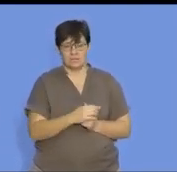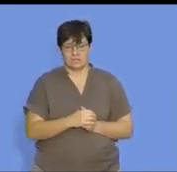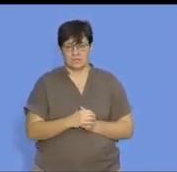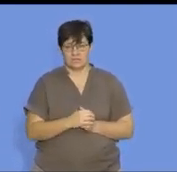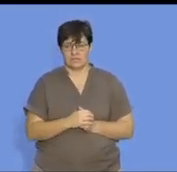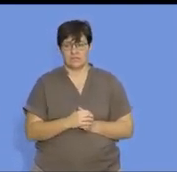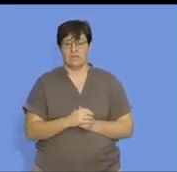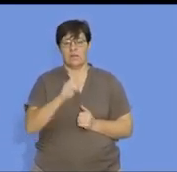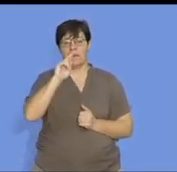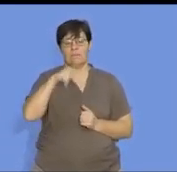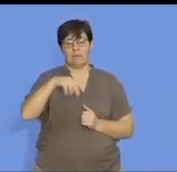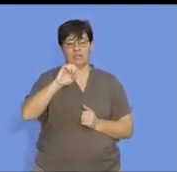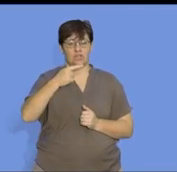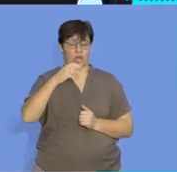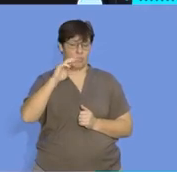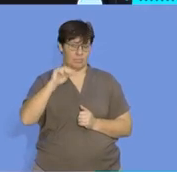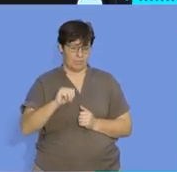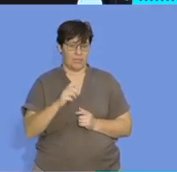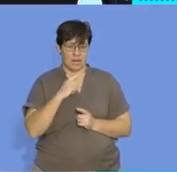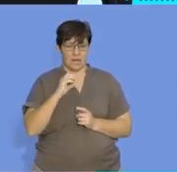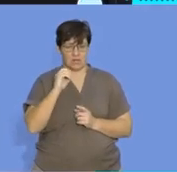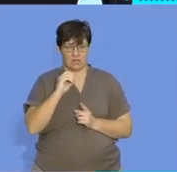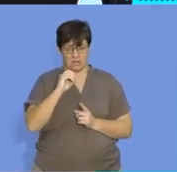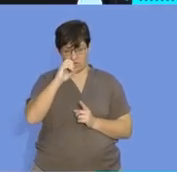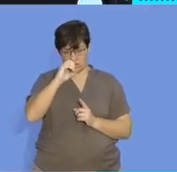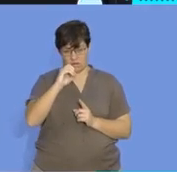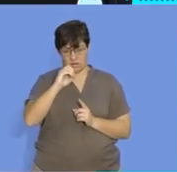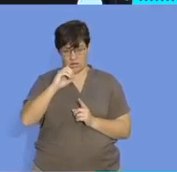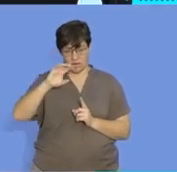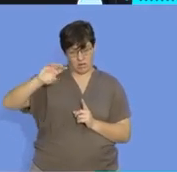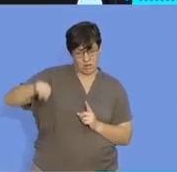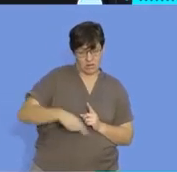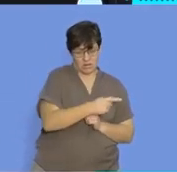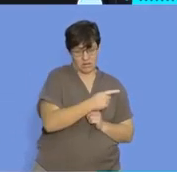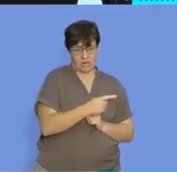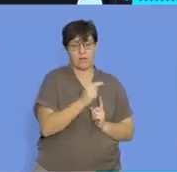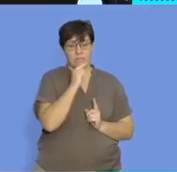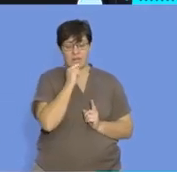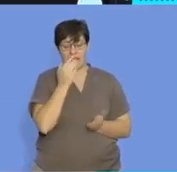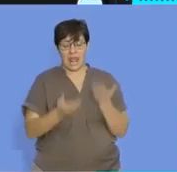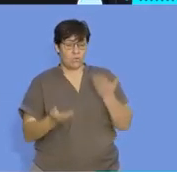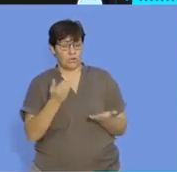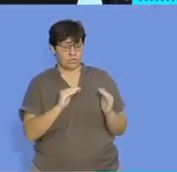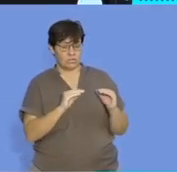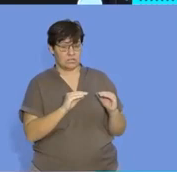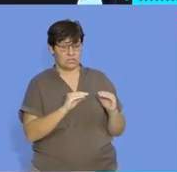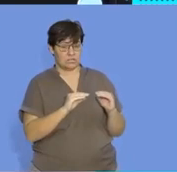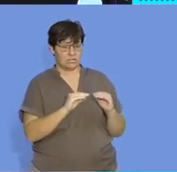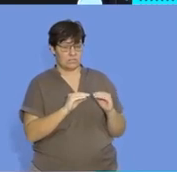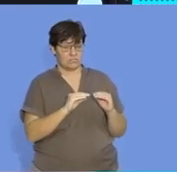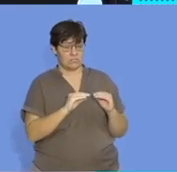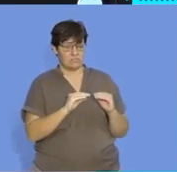it's a pendulum, so it's a circle. That tells me I can't use equations of motion. We're good with